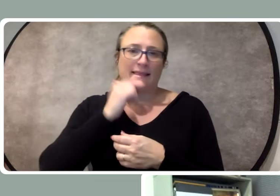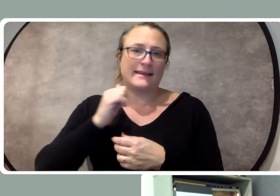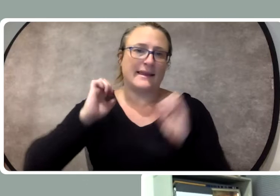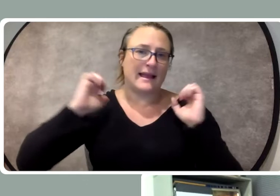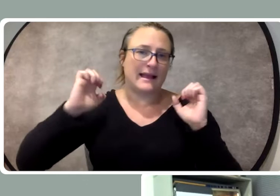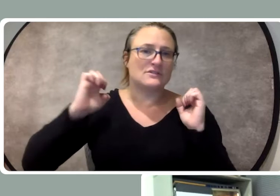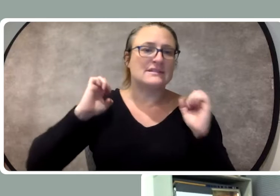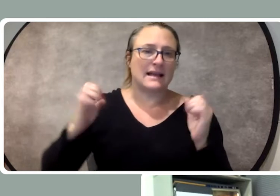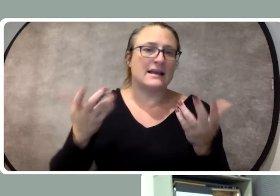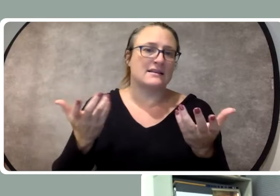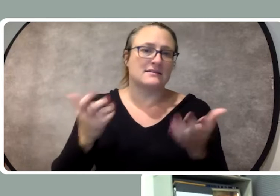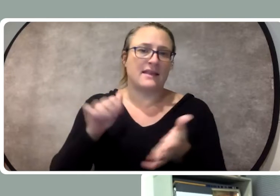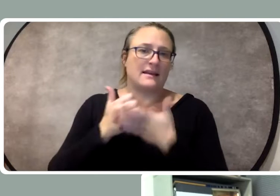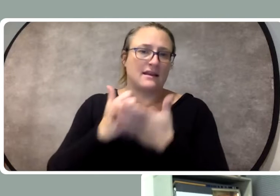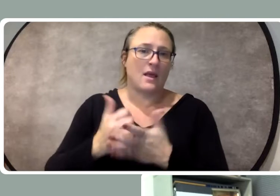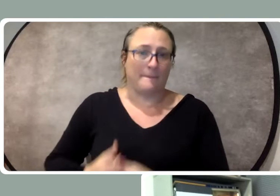their lifestyle.